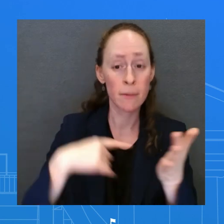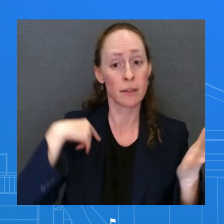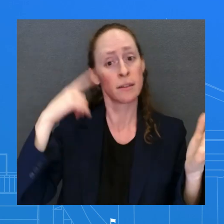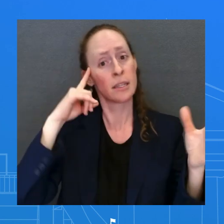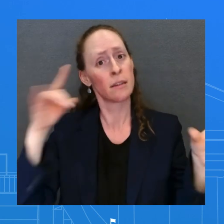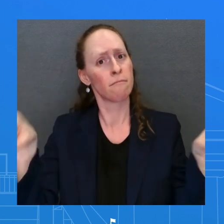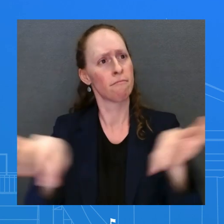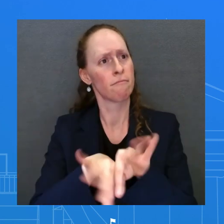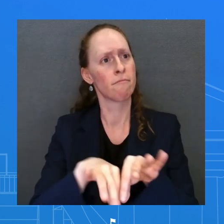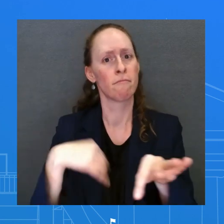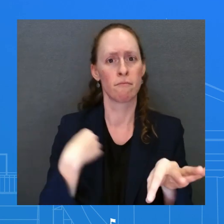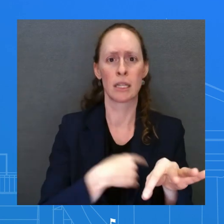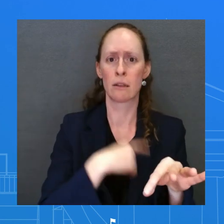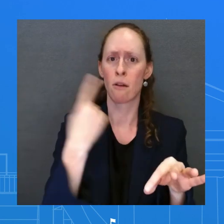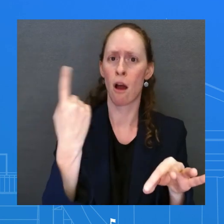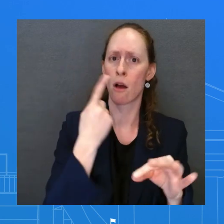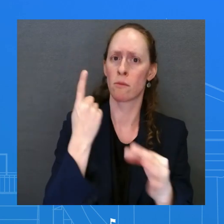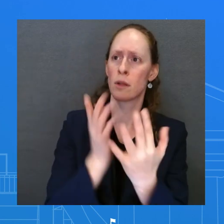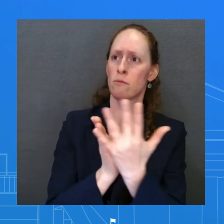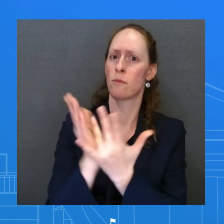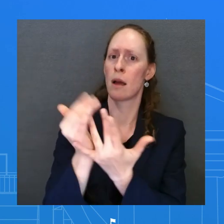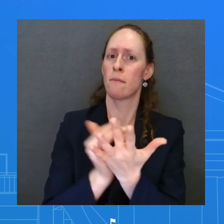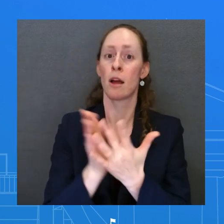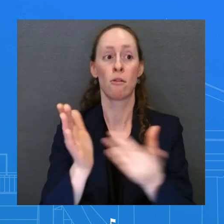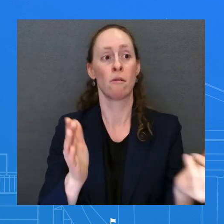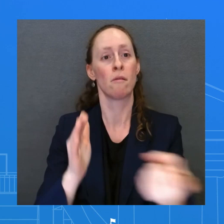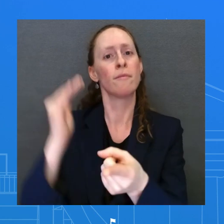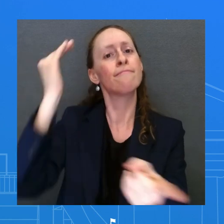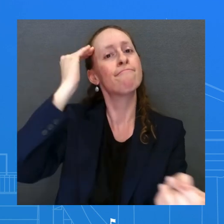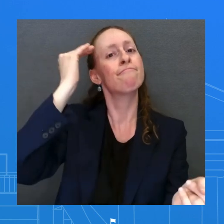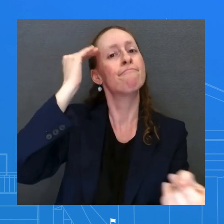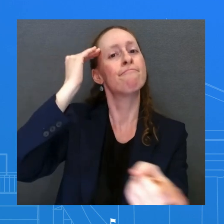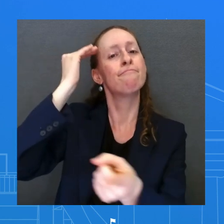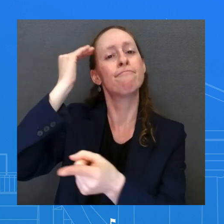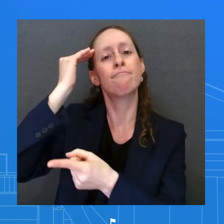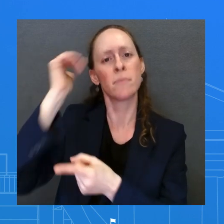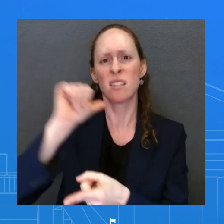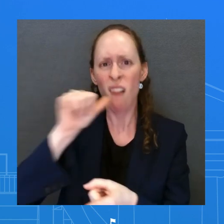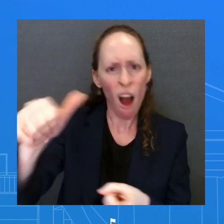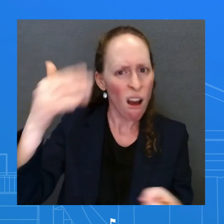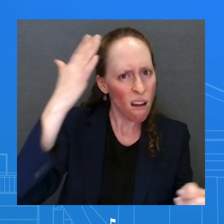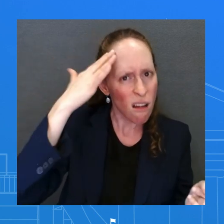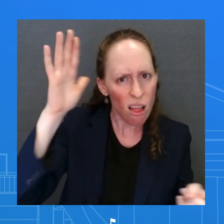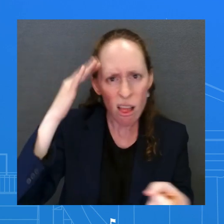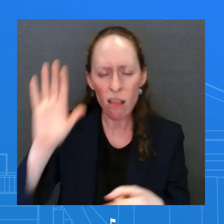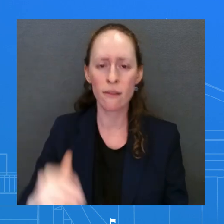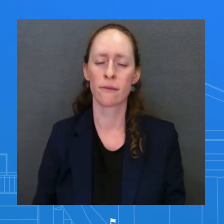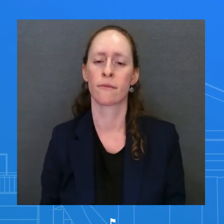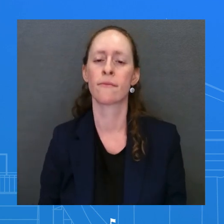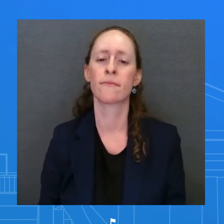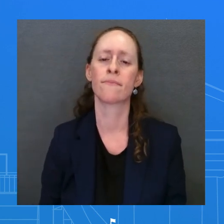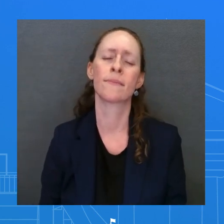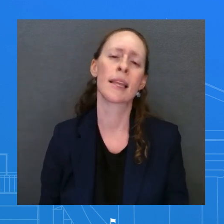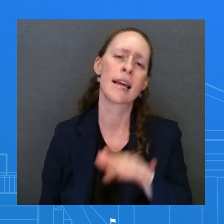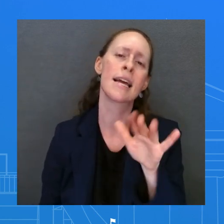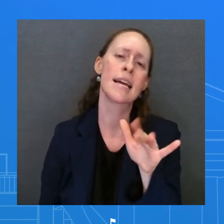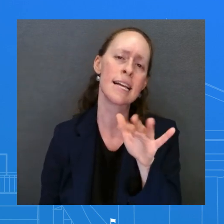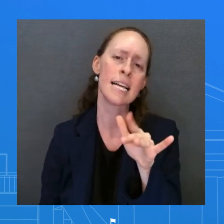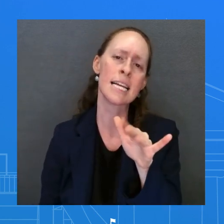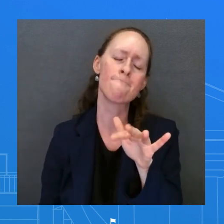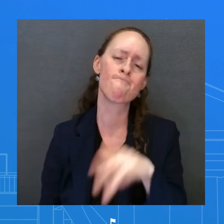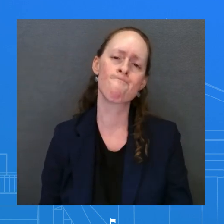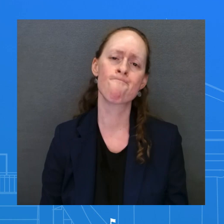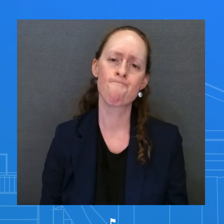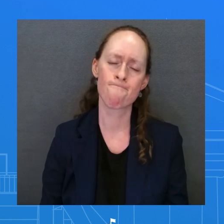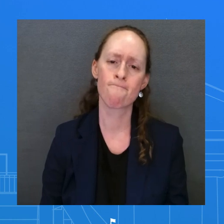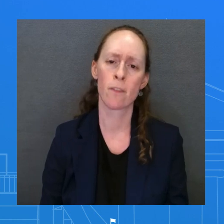see from us, and it's not on the agenda, right, on the president's policies, on the